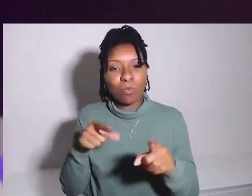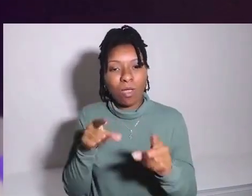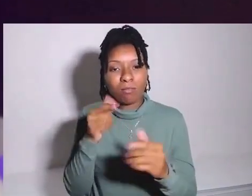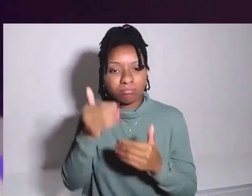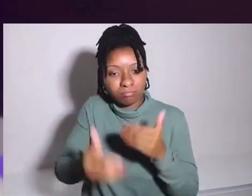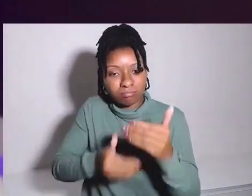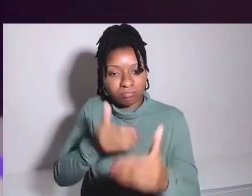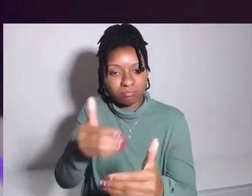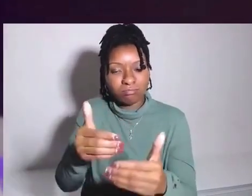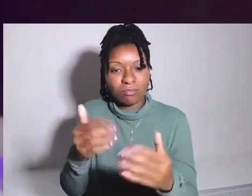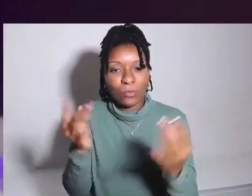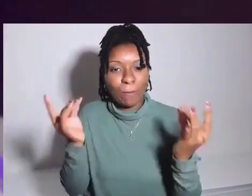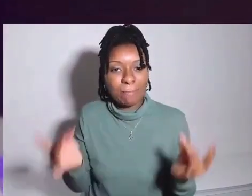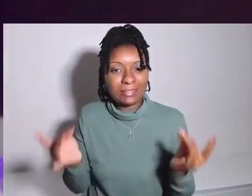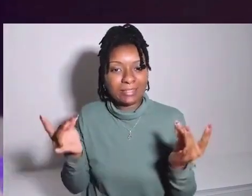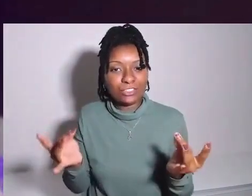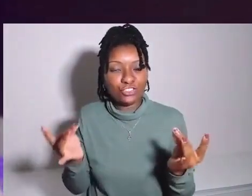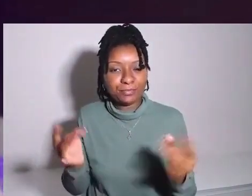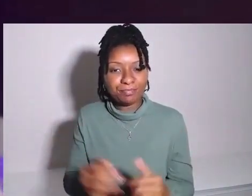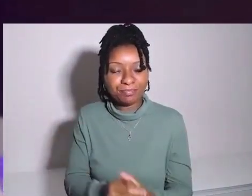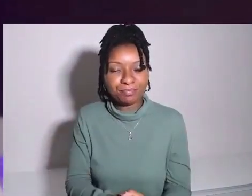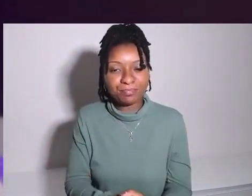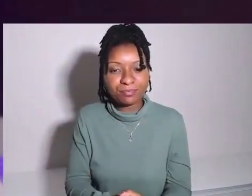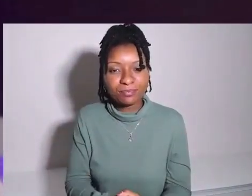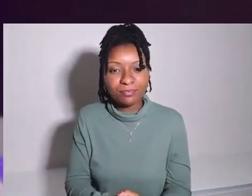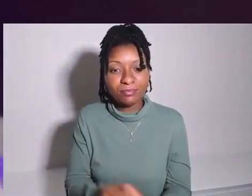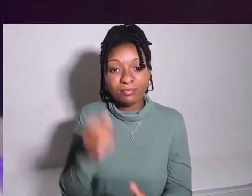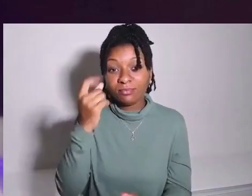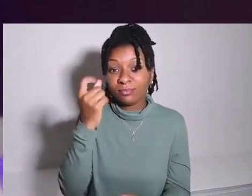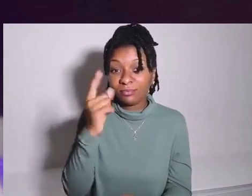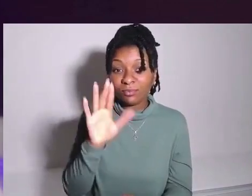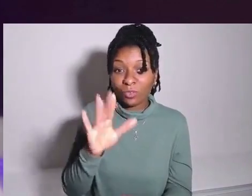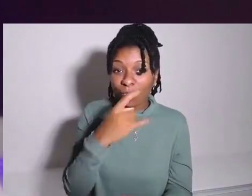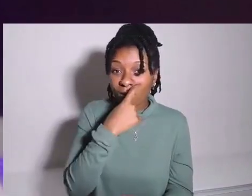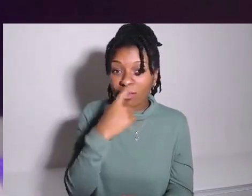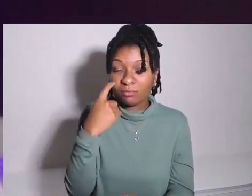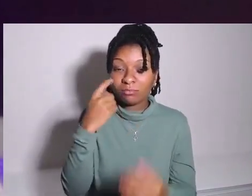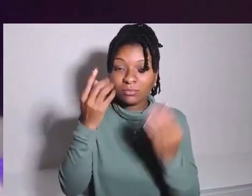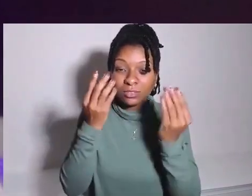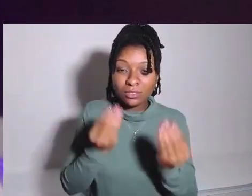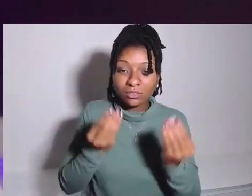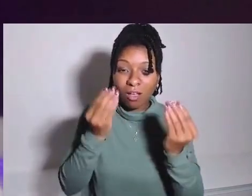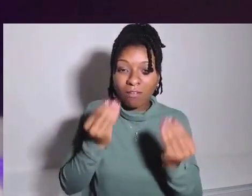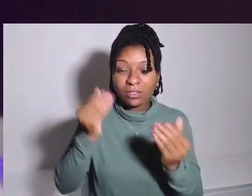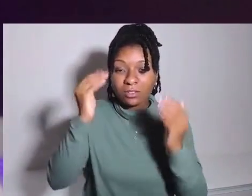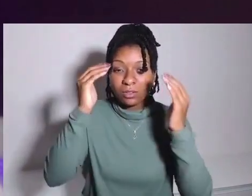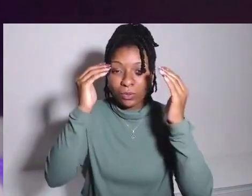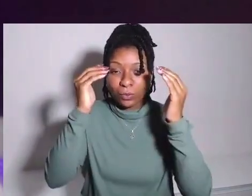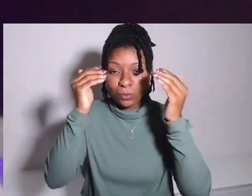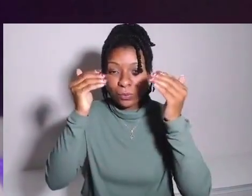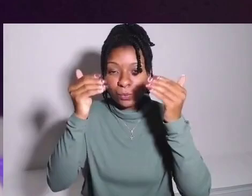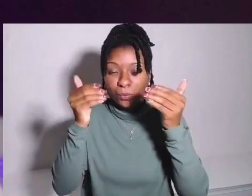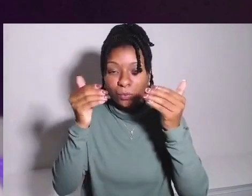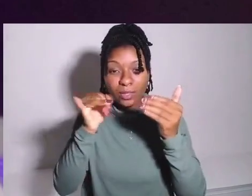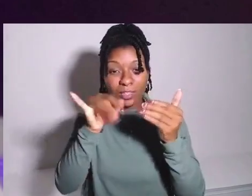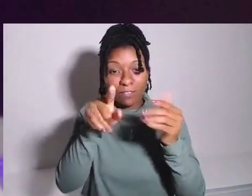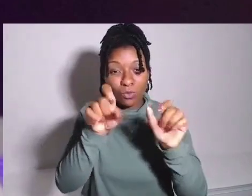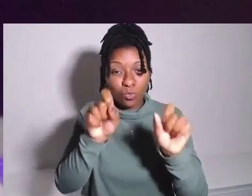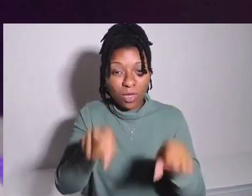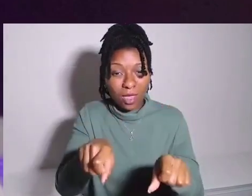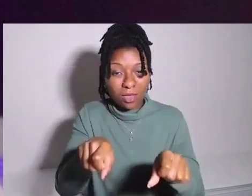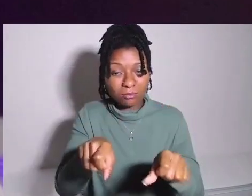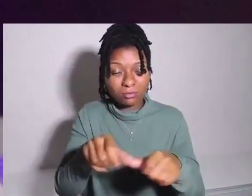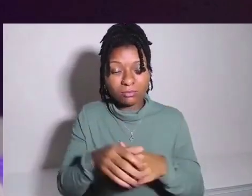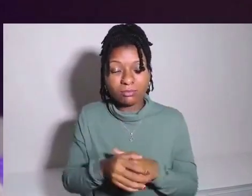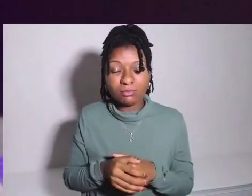so, softening or closing your eyes, if you are able, lean